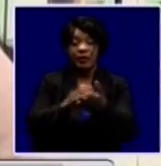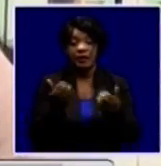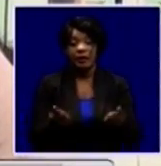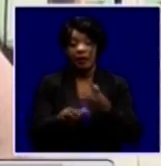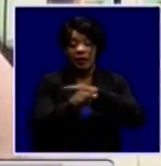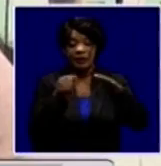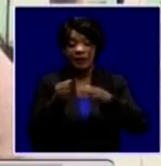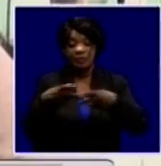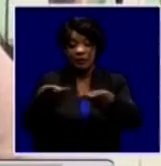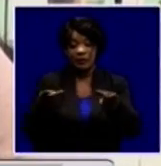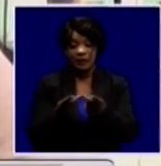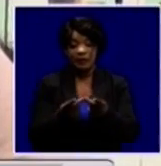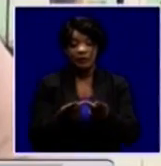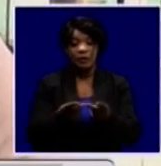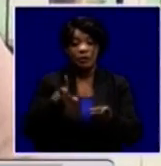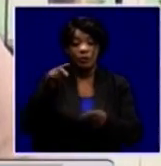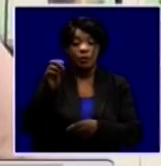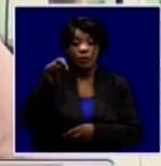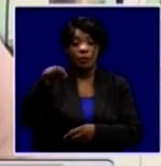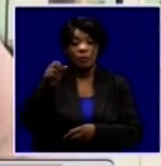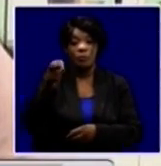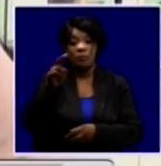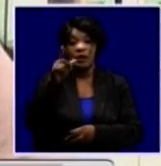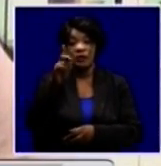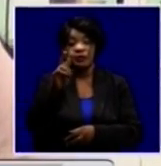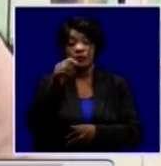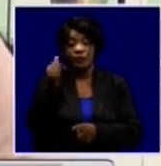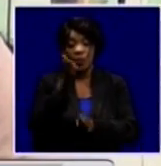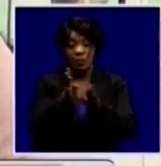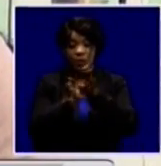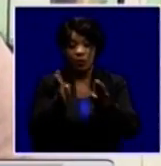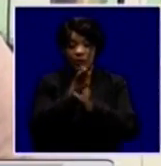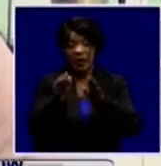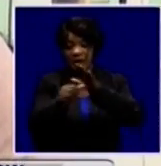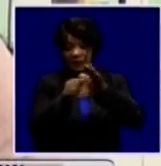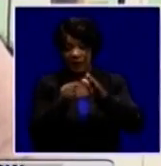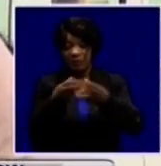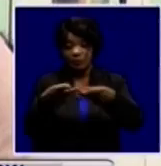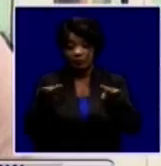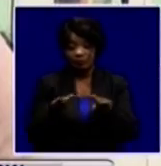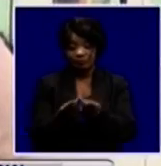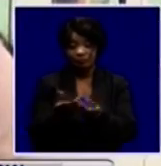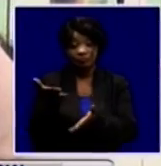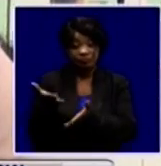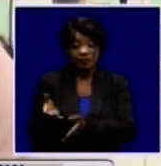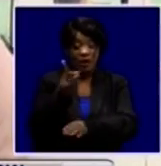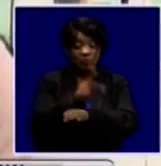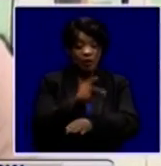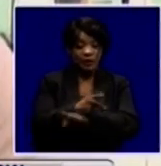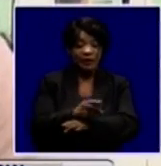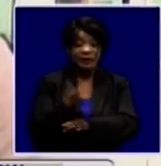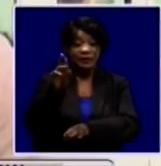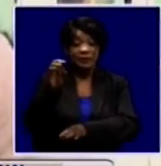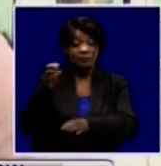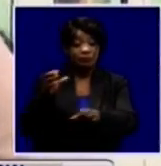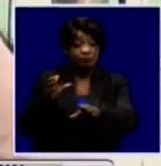We are equally building one to Pensulo substation in Serenje. Now the project is a reinforcement of